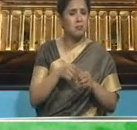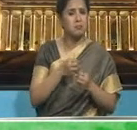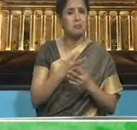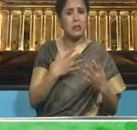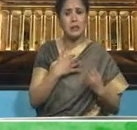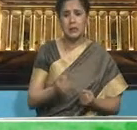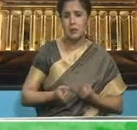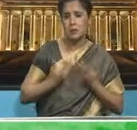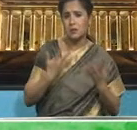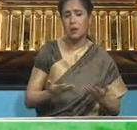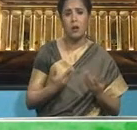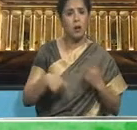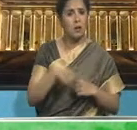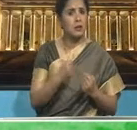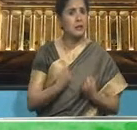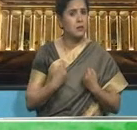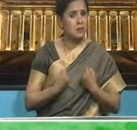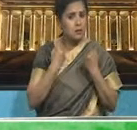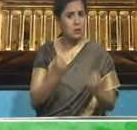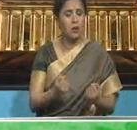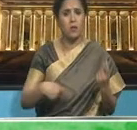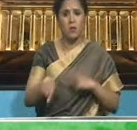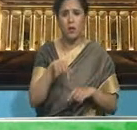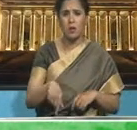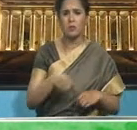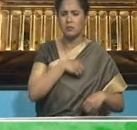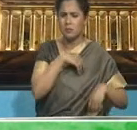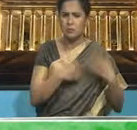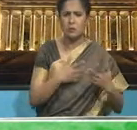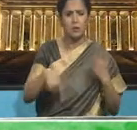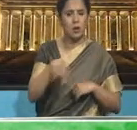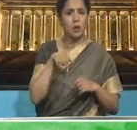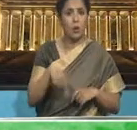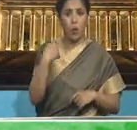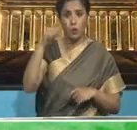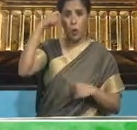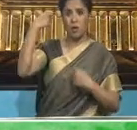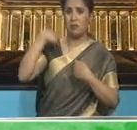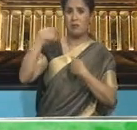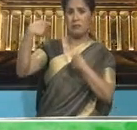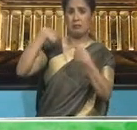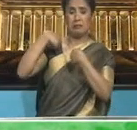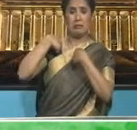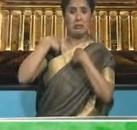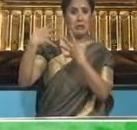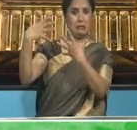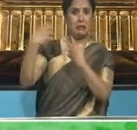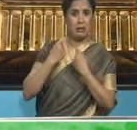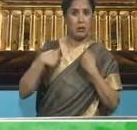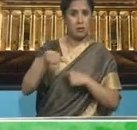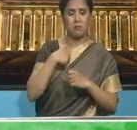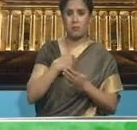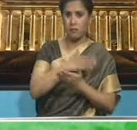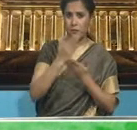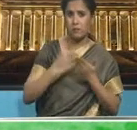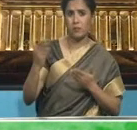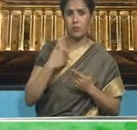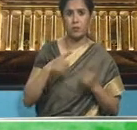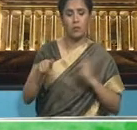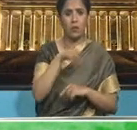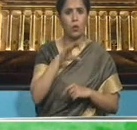sacrifice helped us win freedom not only from colonial rule but also from the imposed